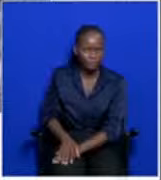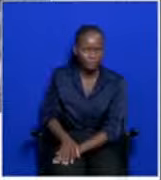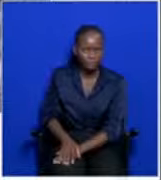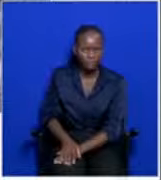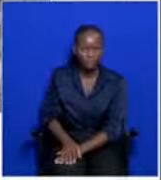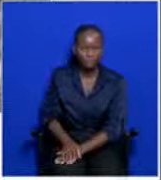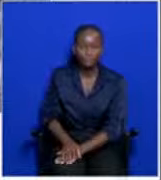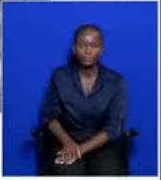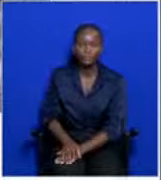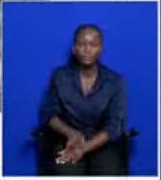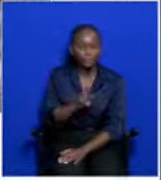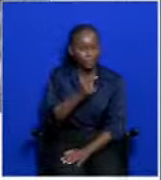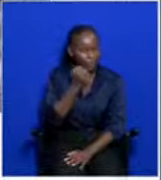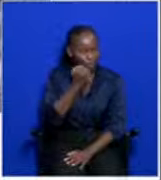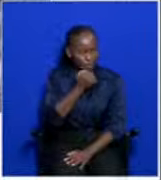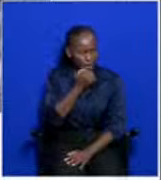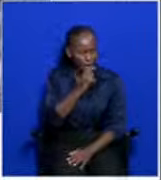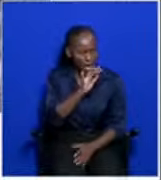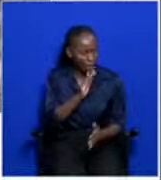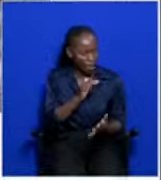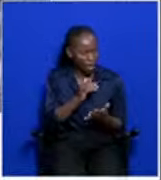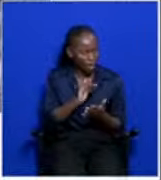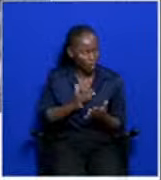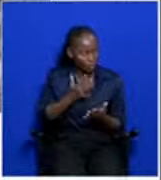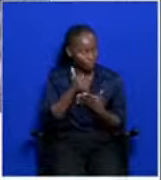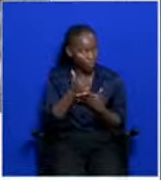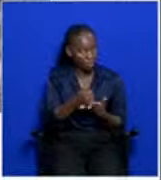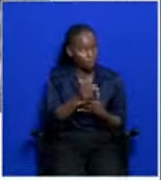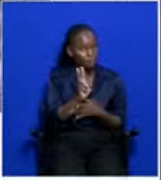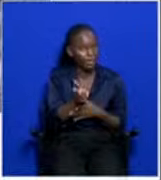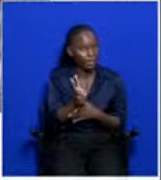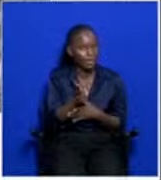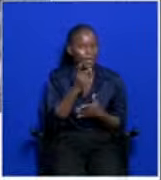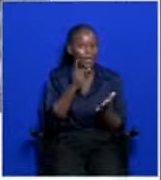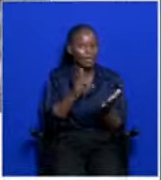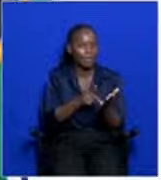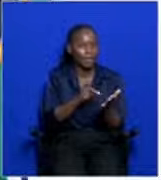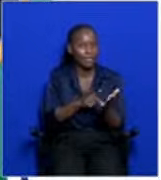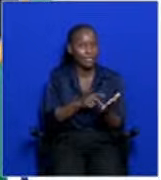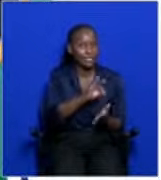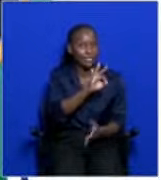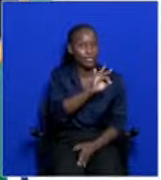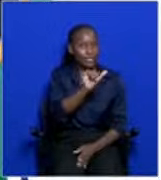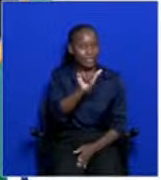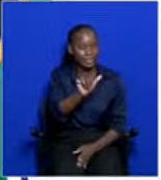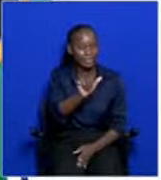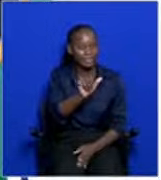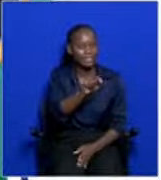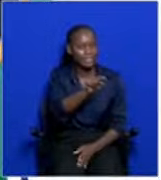to page 36, there seems to be a clearer picture.